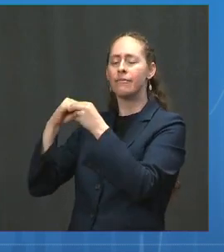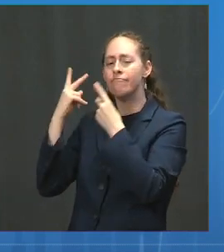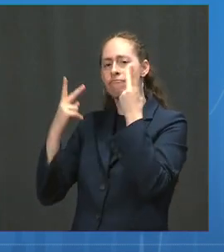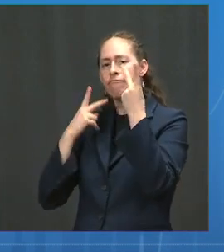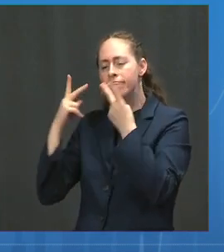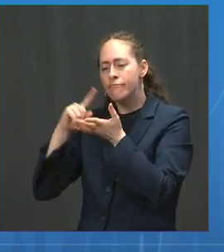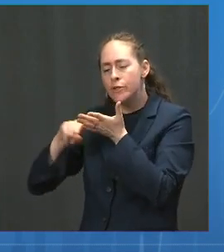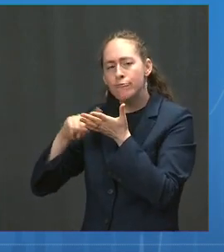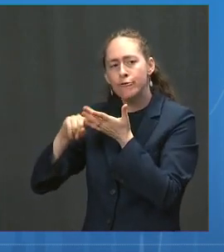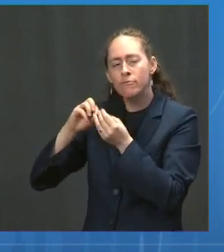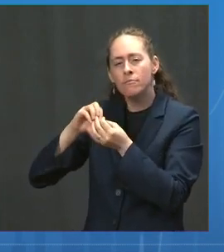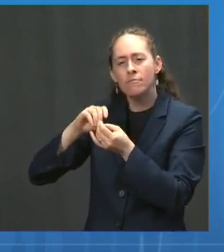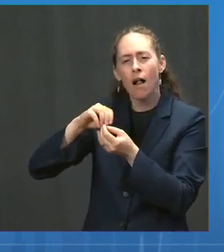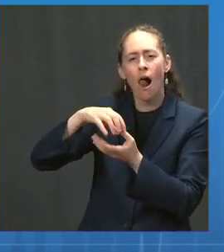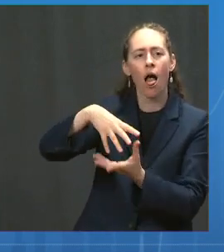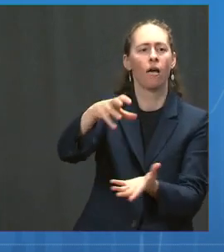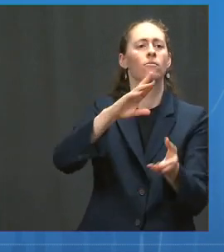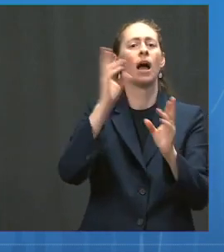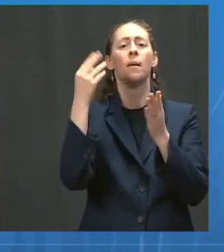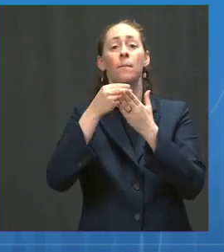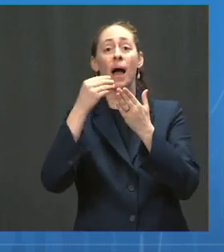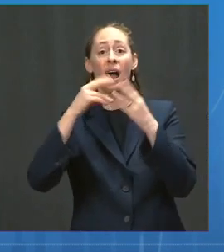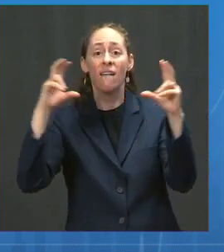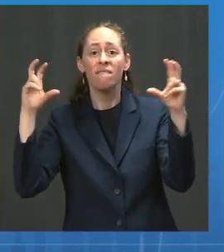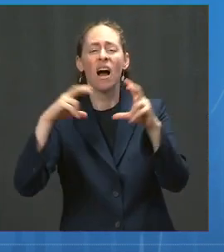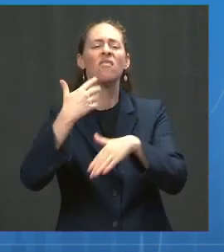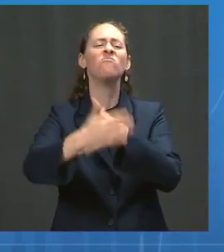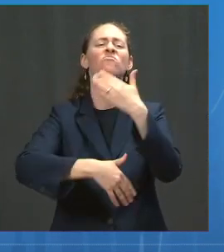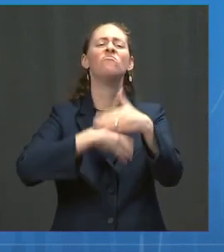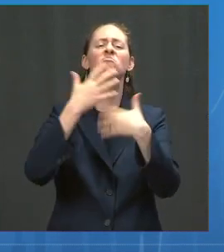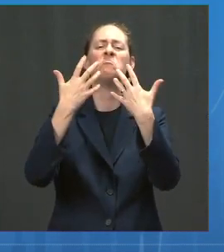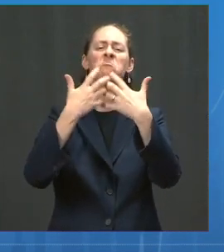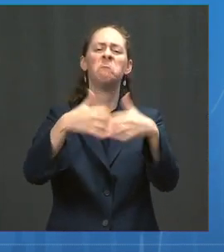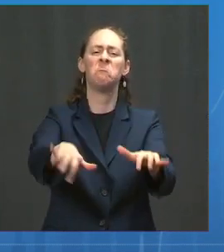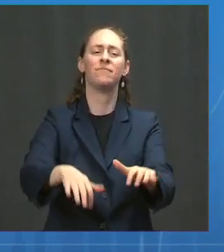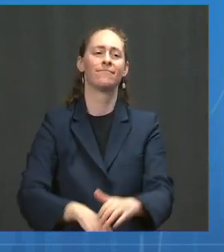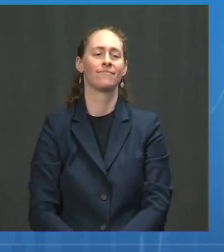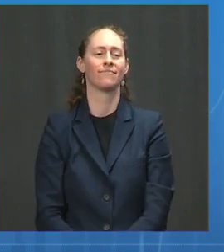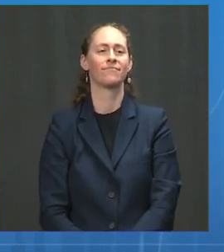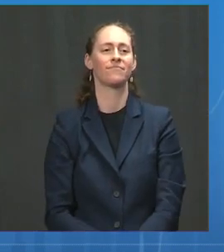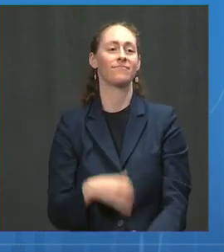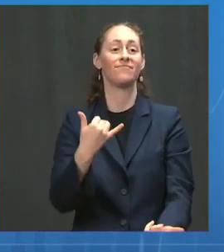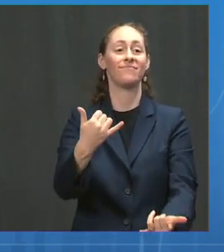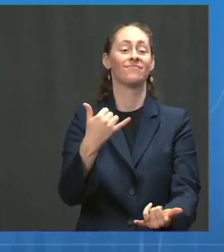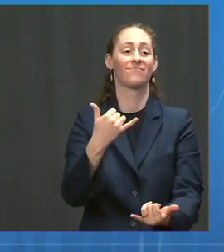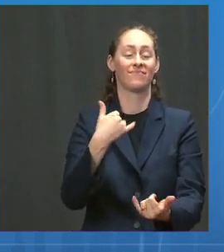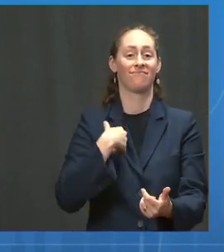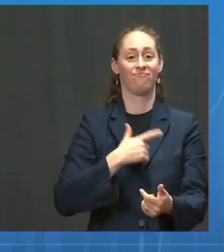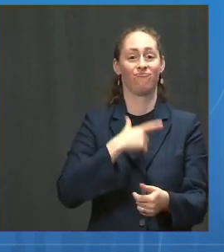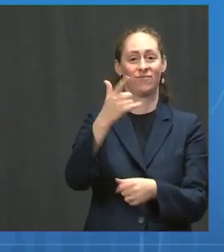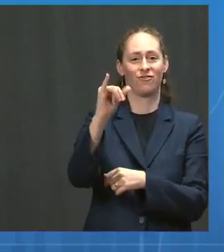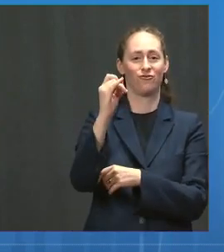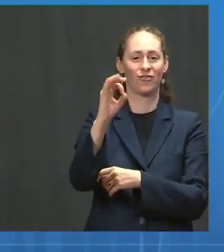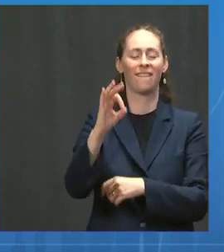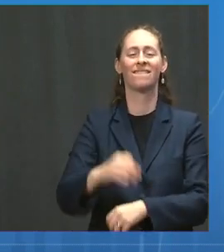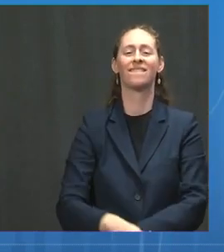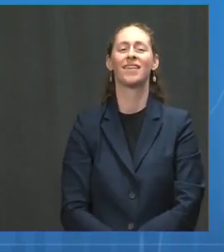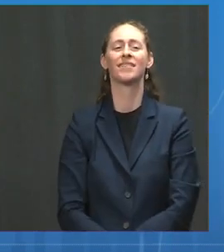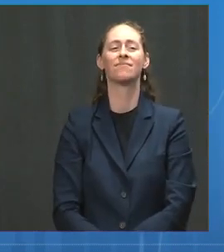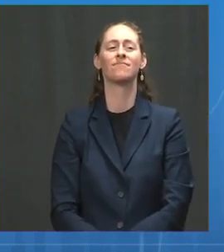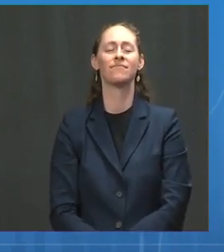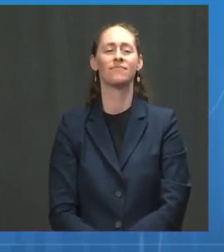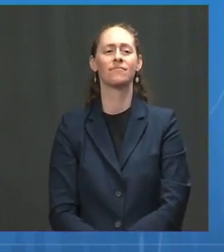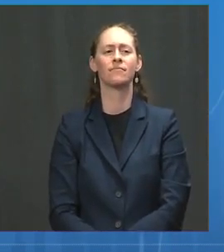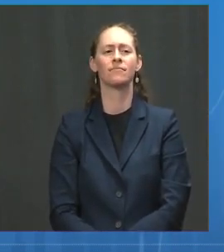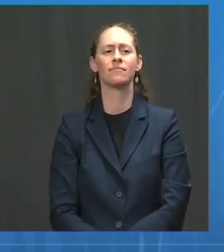the clinical and basic research. So I'll hand it now back to you, Jeff. Let me hand it over to Dr. Murphy. Dr.